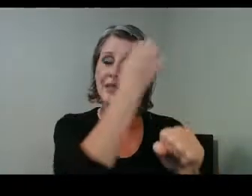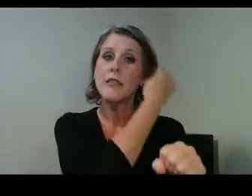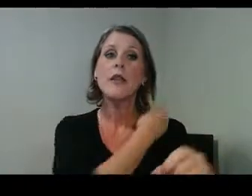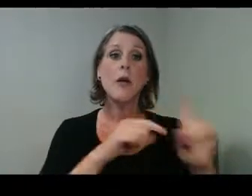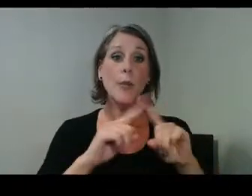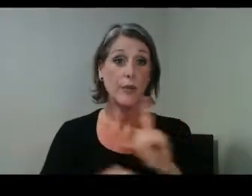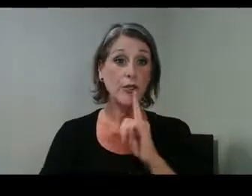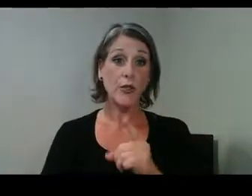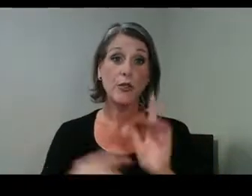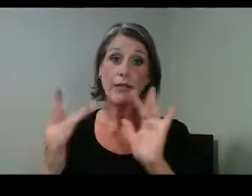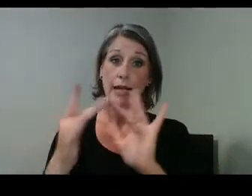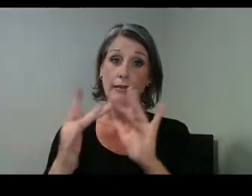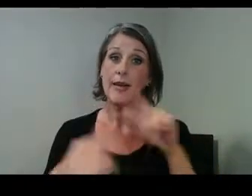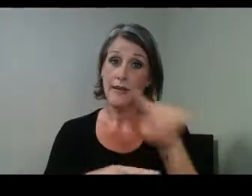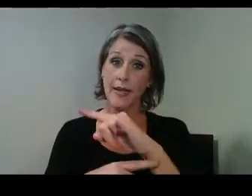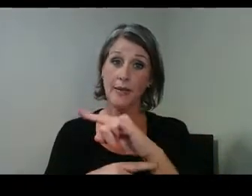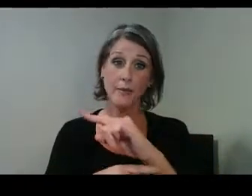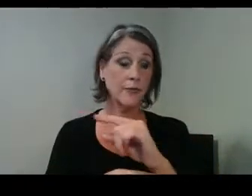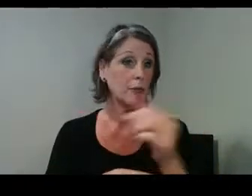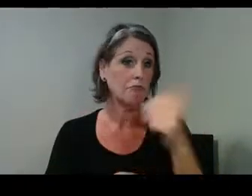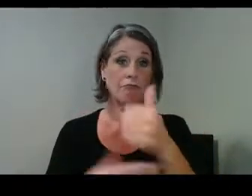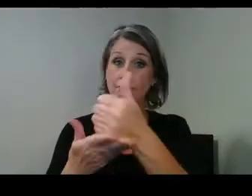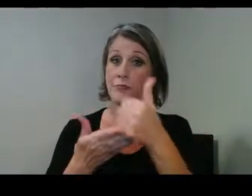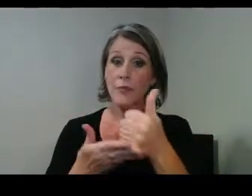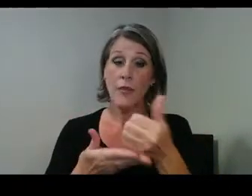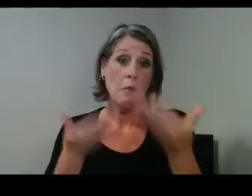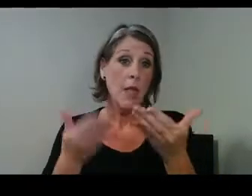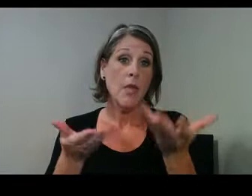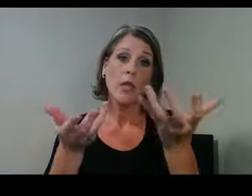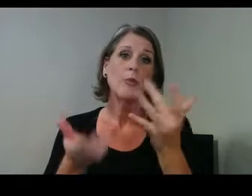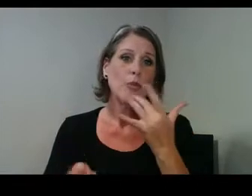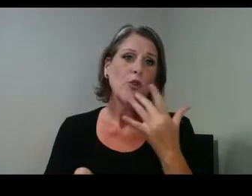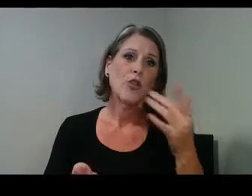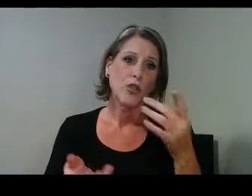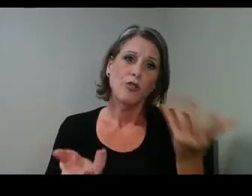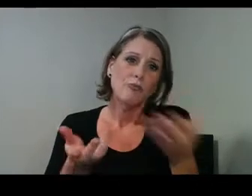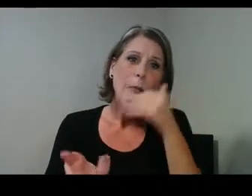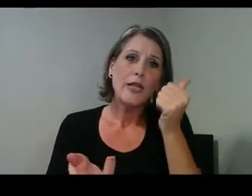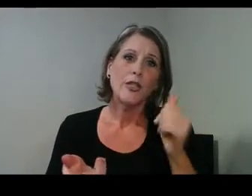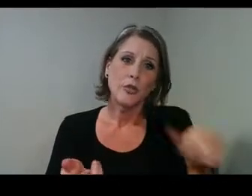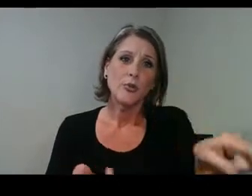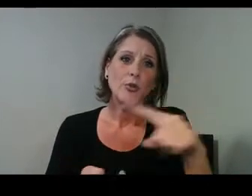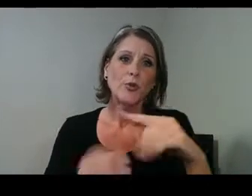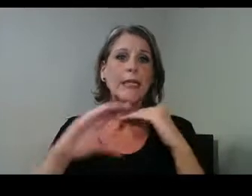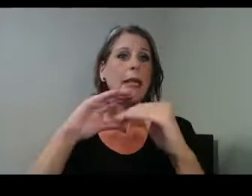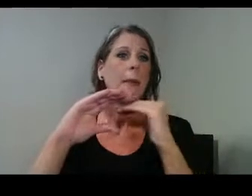password, or any other concerns. You may want to email them instead of call.